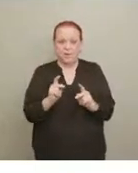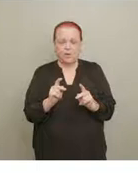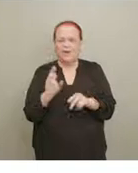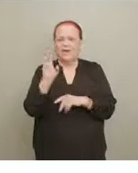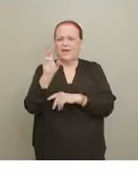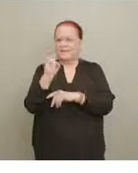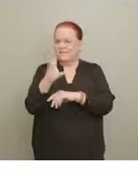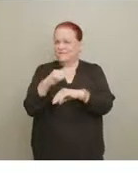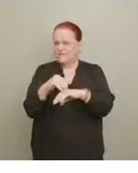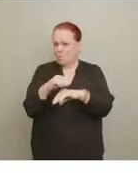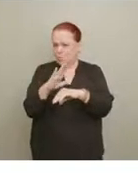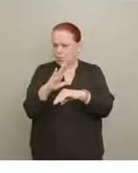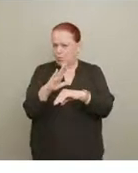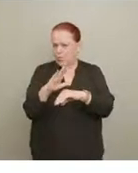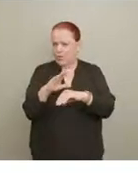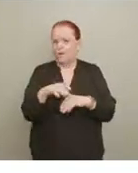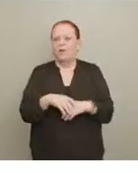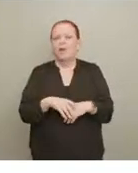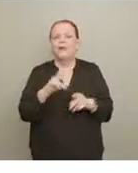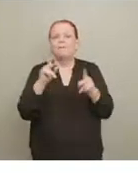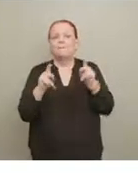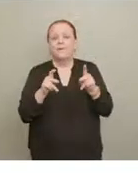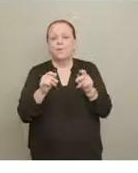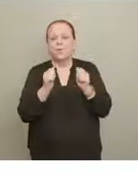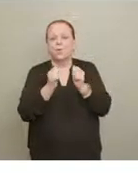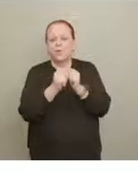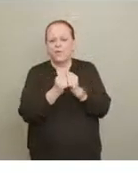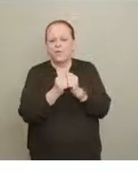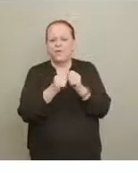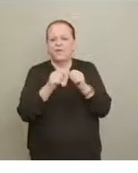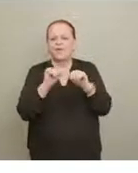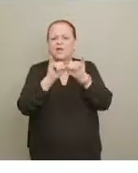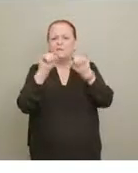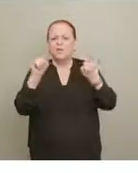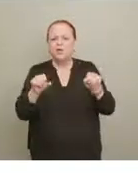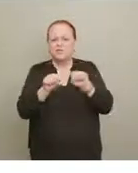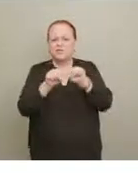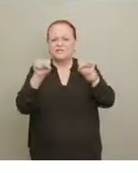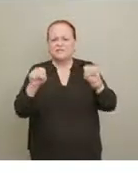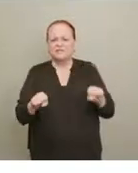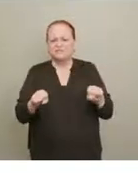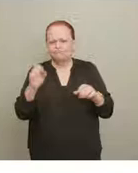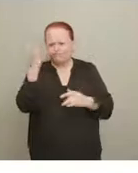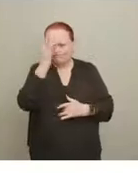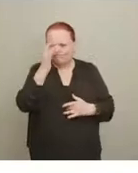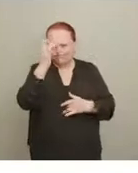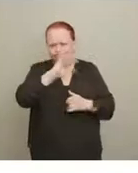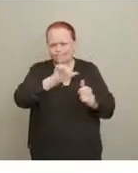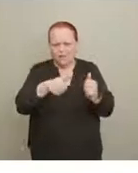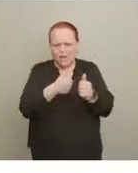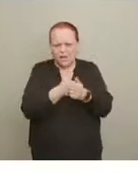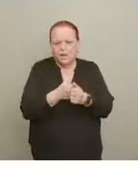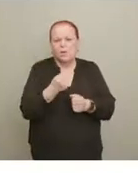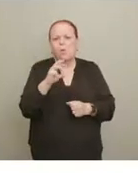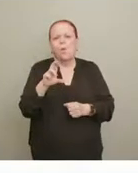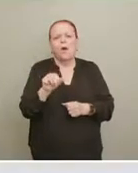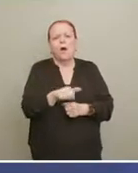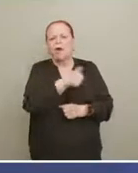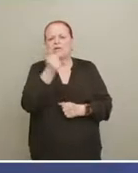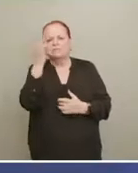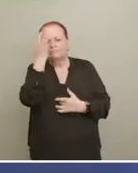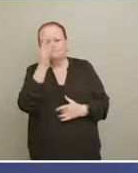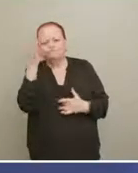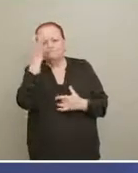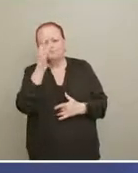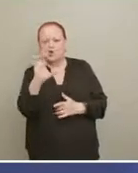65 years or older, people with compromised immune system or with chronic condition. And some of you might ask me, well,